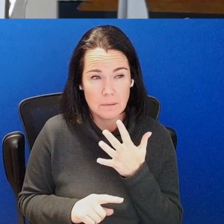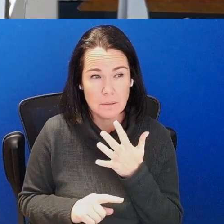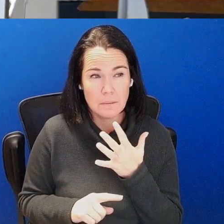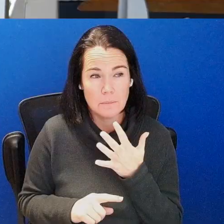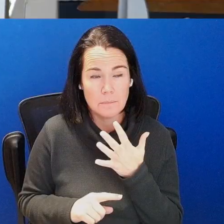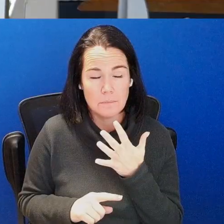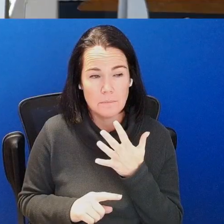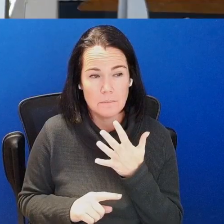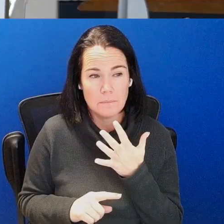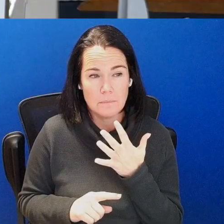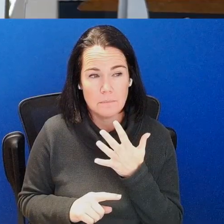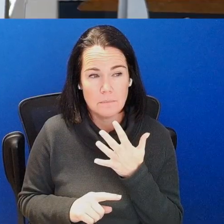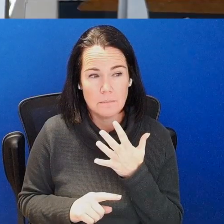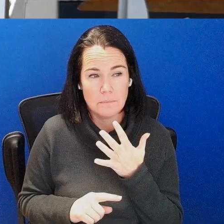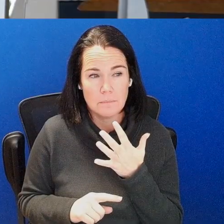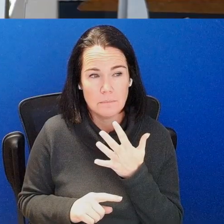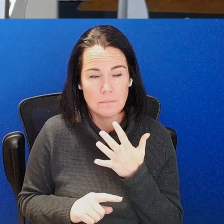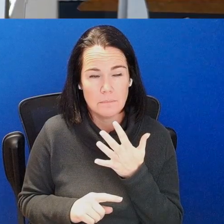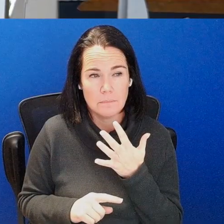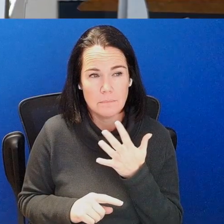to